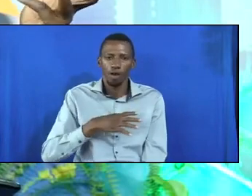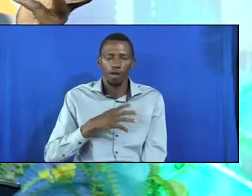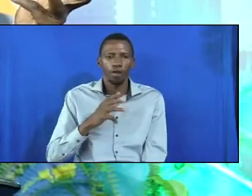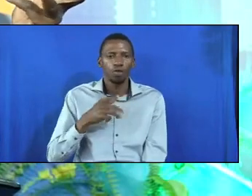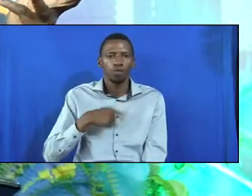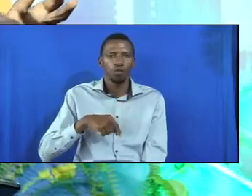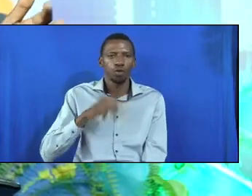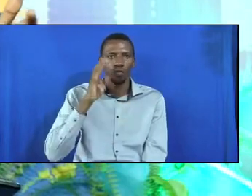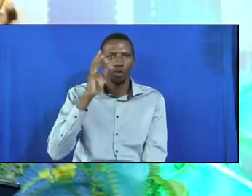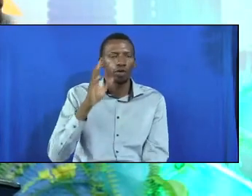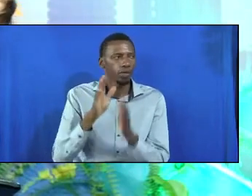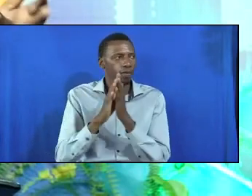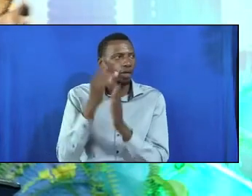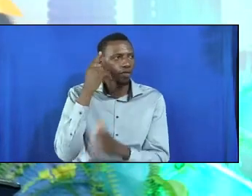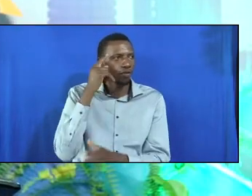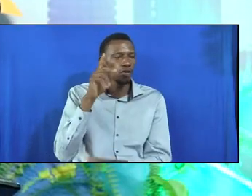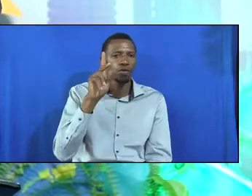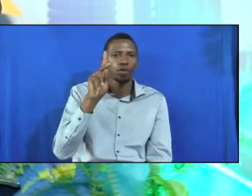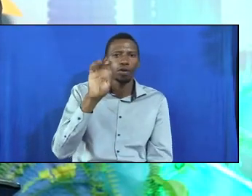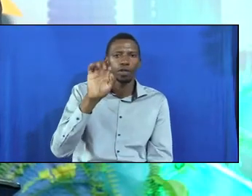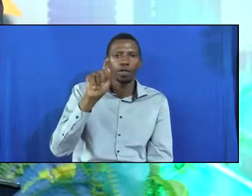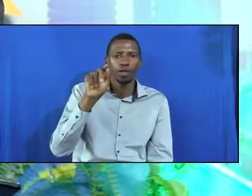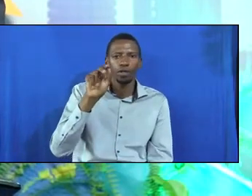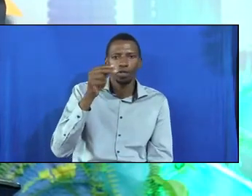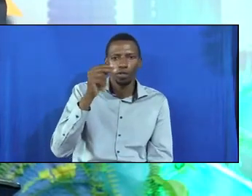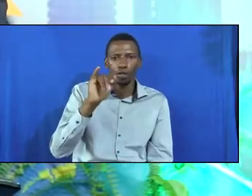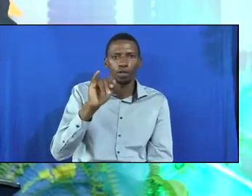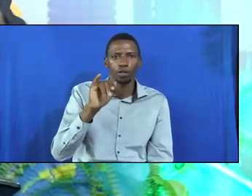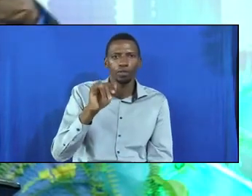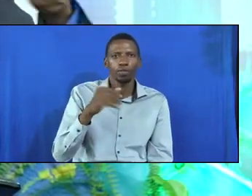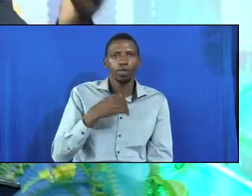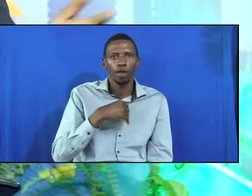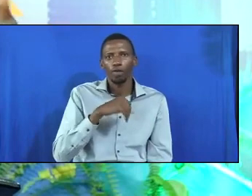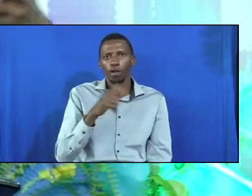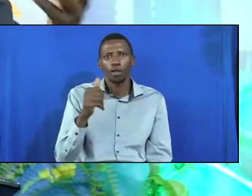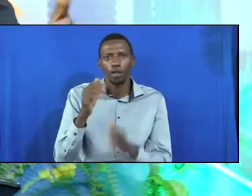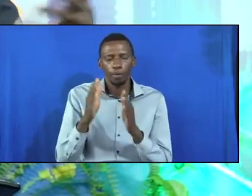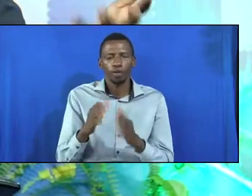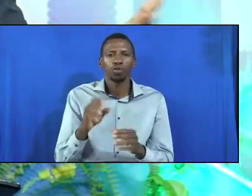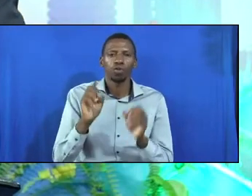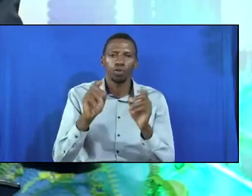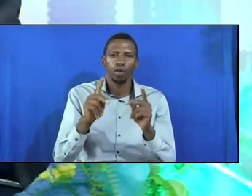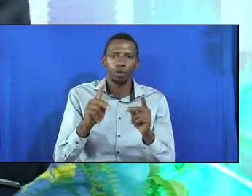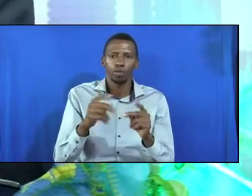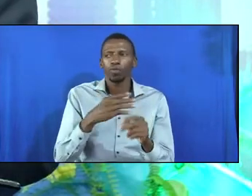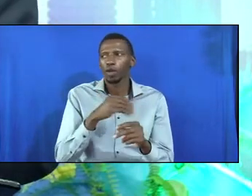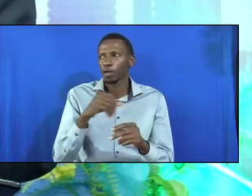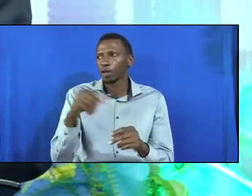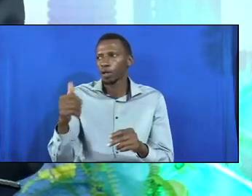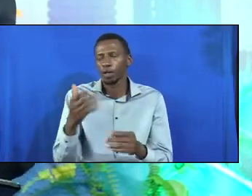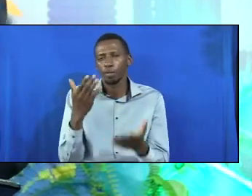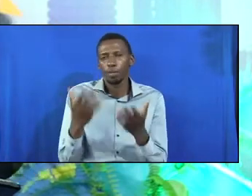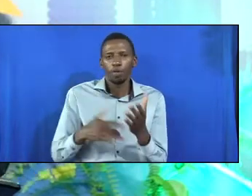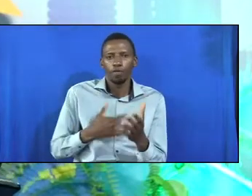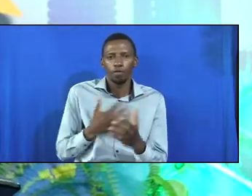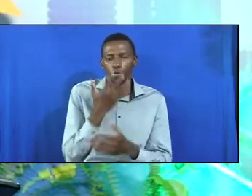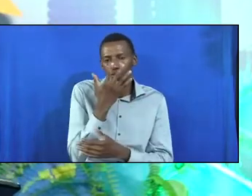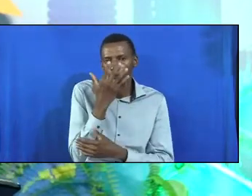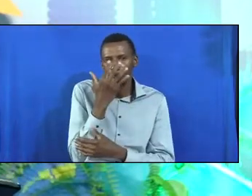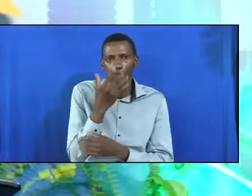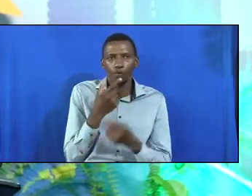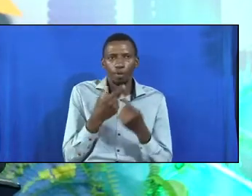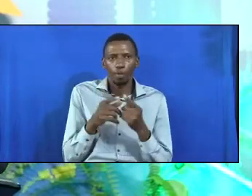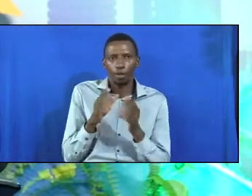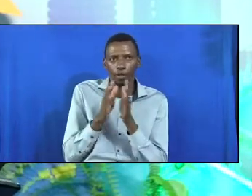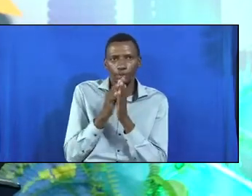Kathy. There was another one. Okay, plus the others. Maybe they are yet to gain courage. But